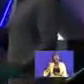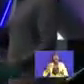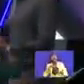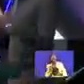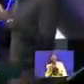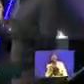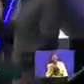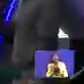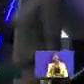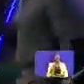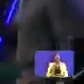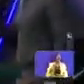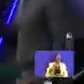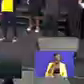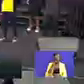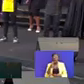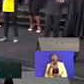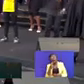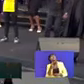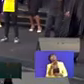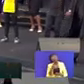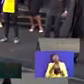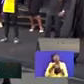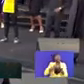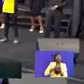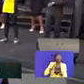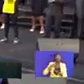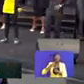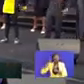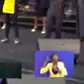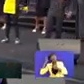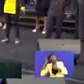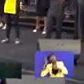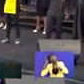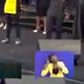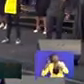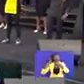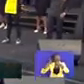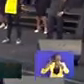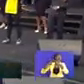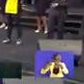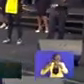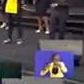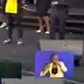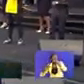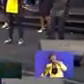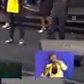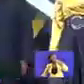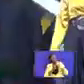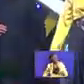sound hear the sound the sound s of Victory say I hear the